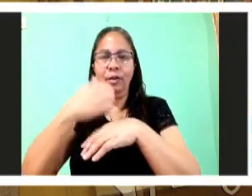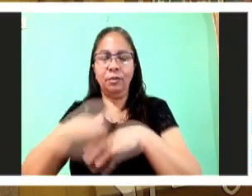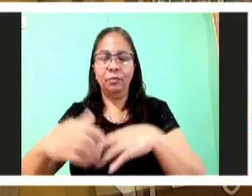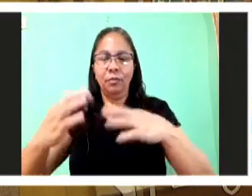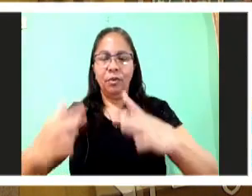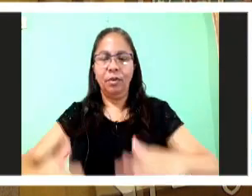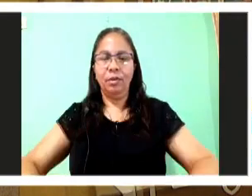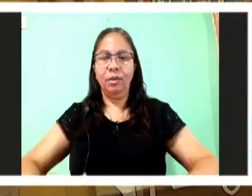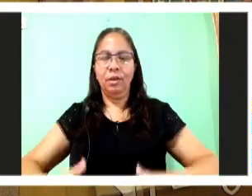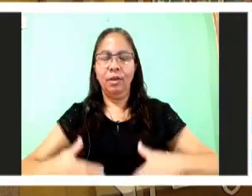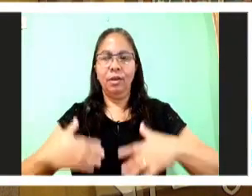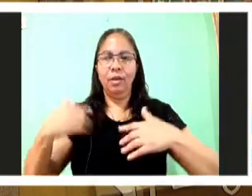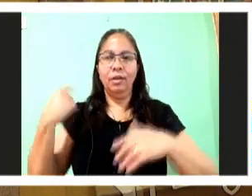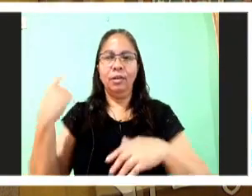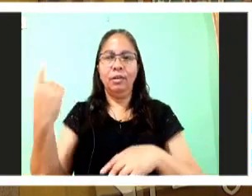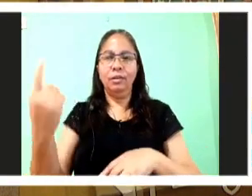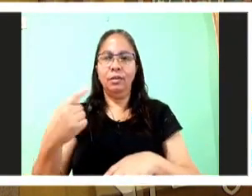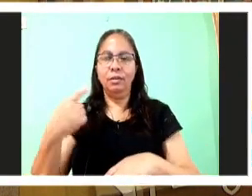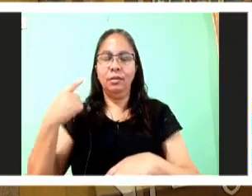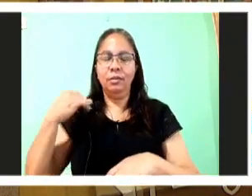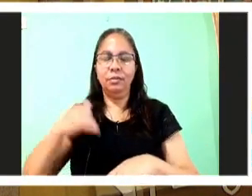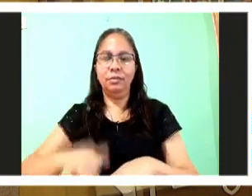forever laid.